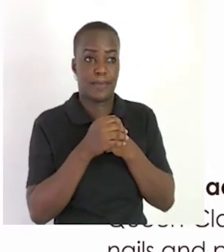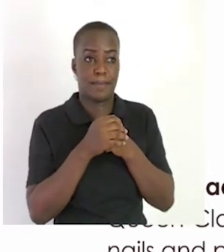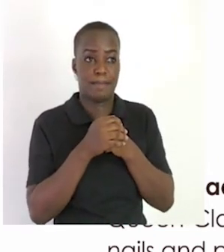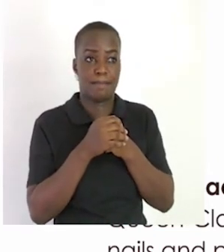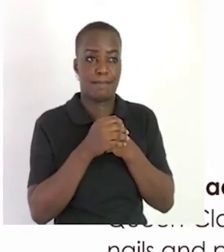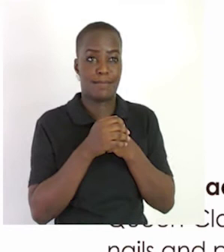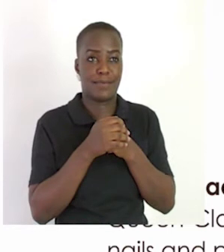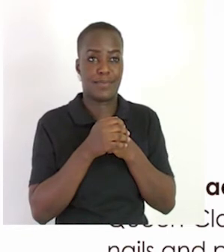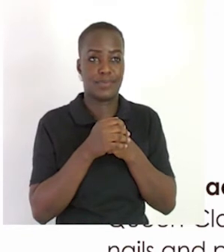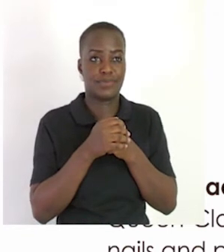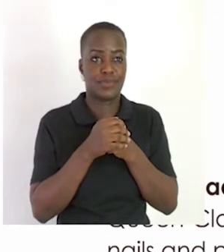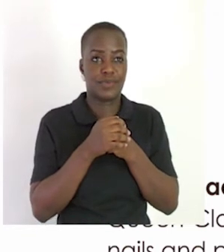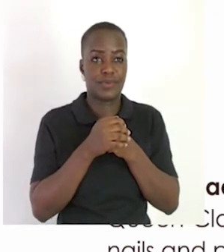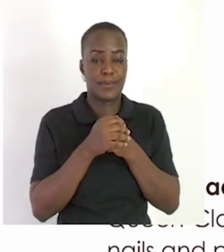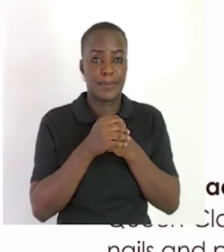Let's go.